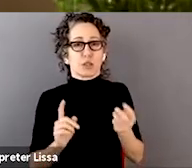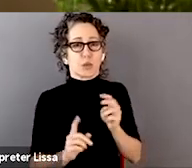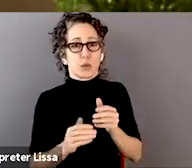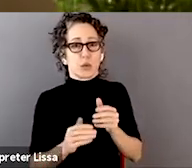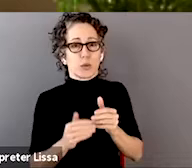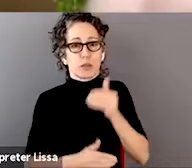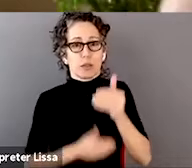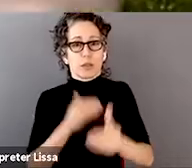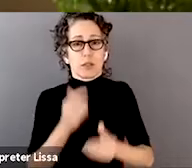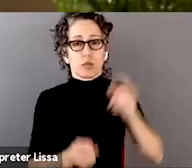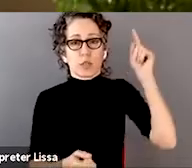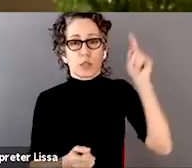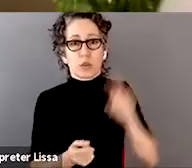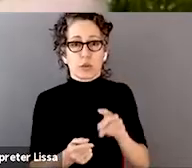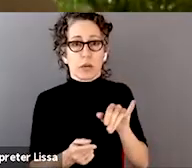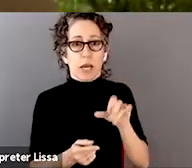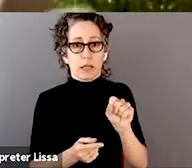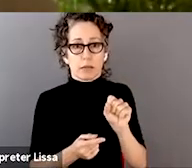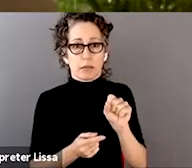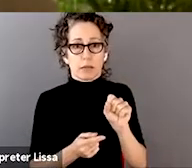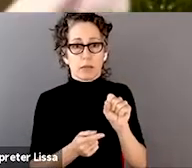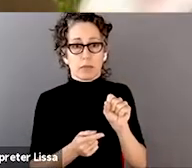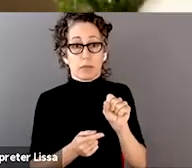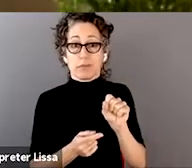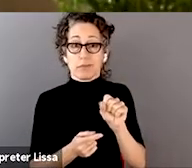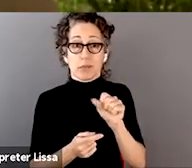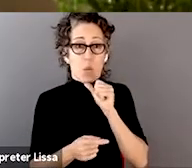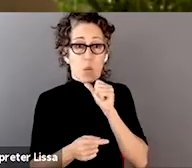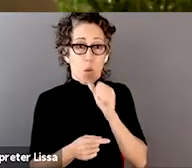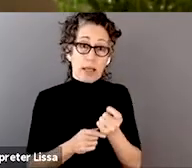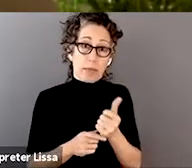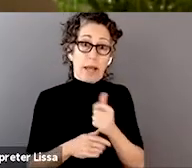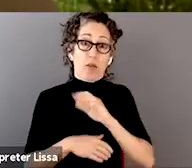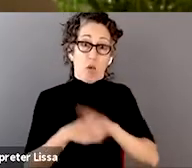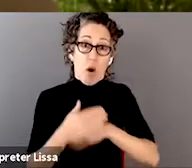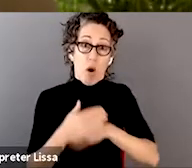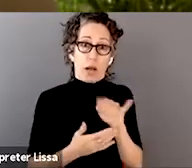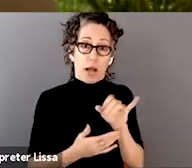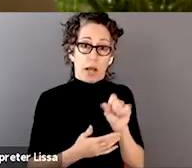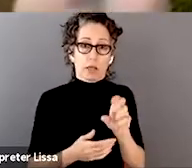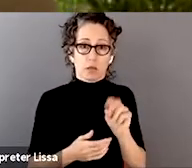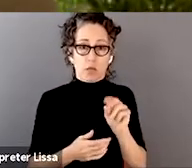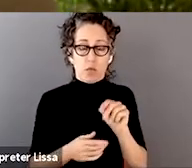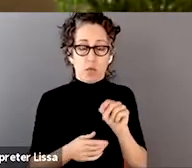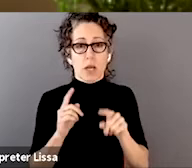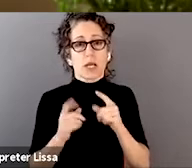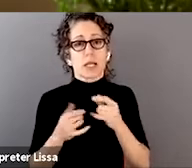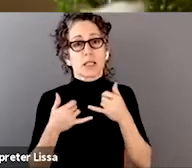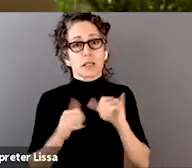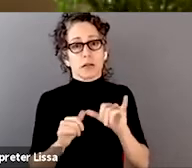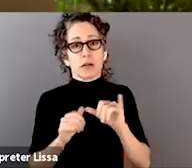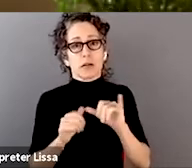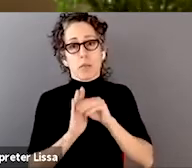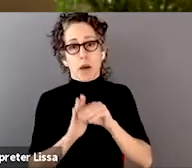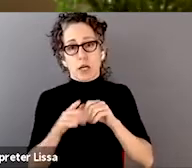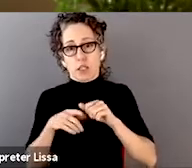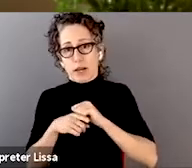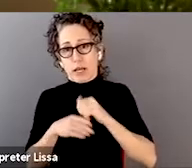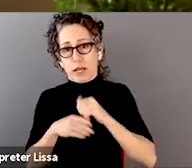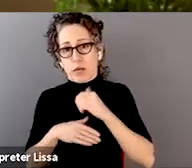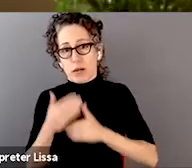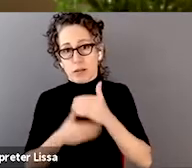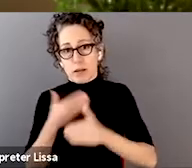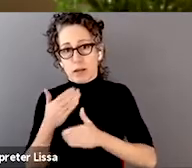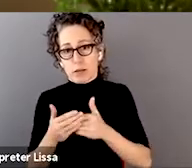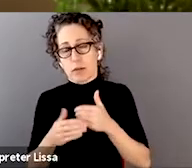biases in the model. Of course, that will not eliminate everything. There are still going to be the model training process, which could induce its own biases and